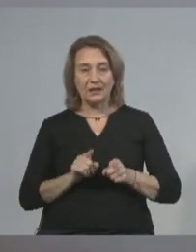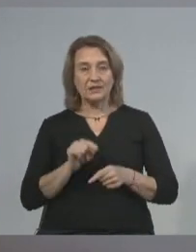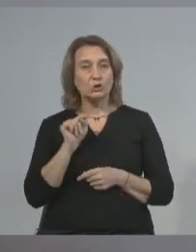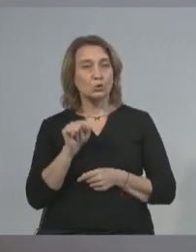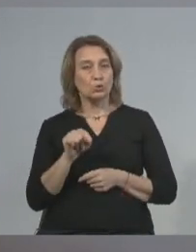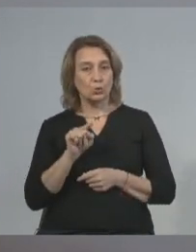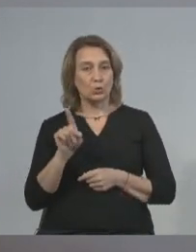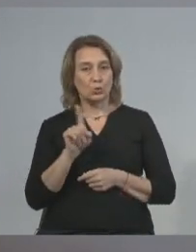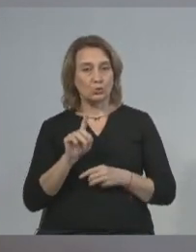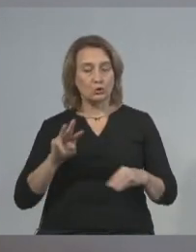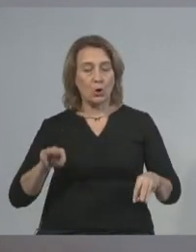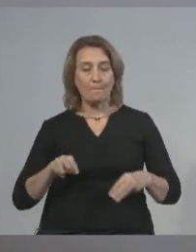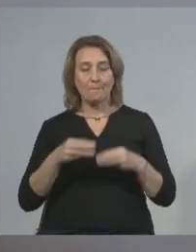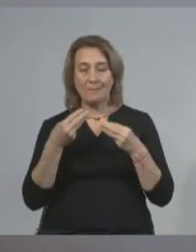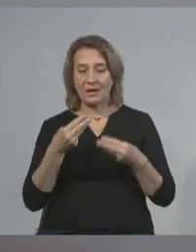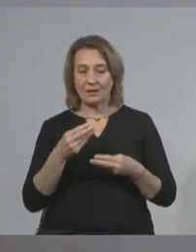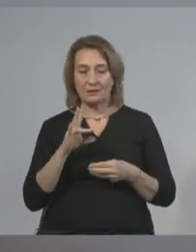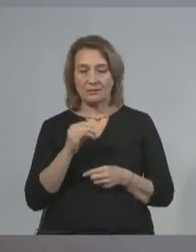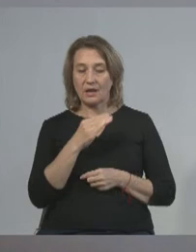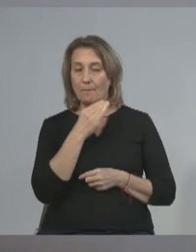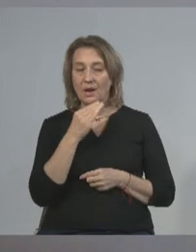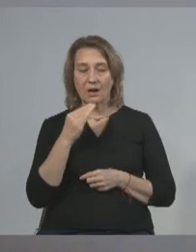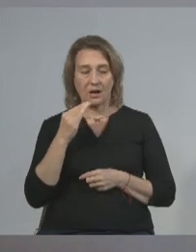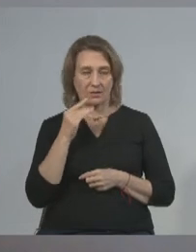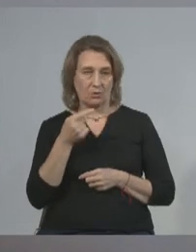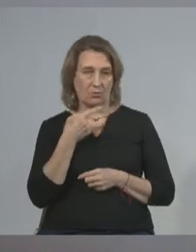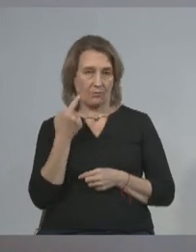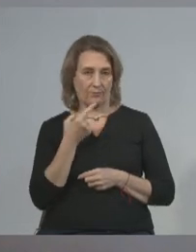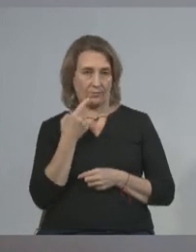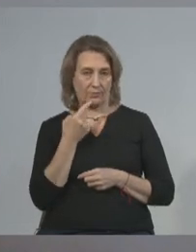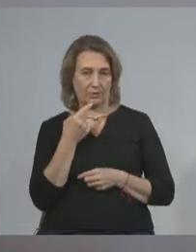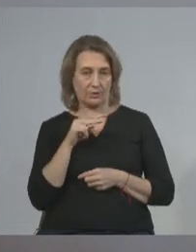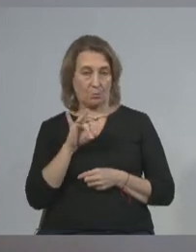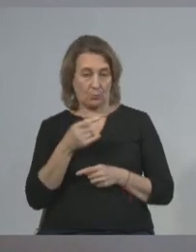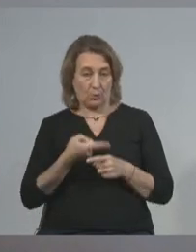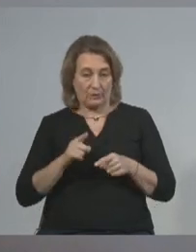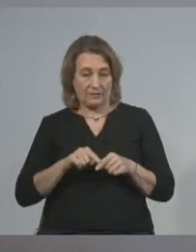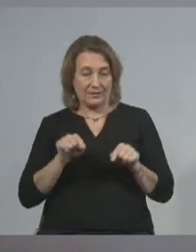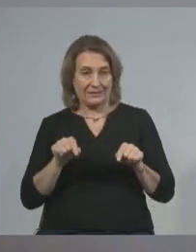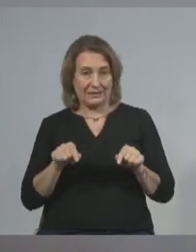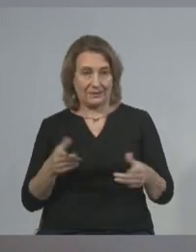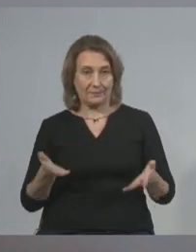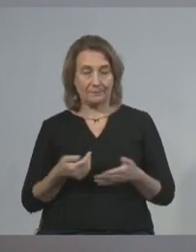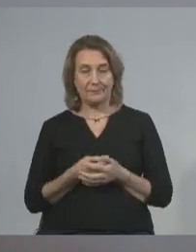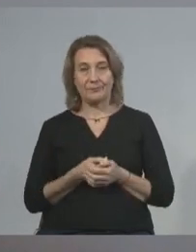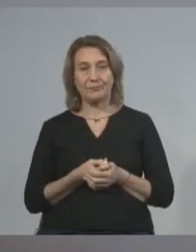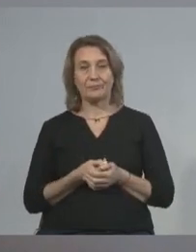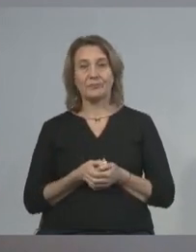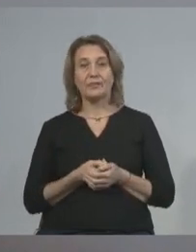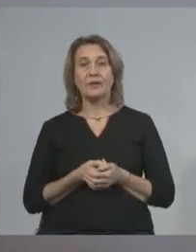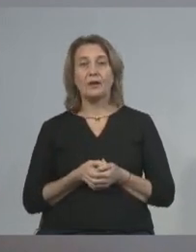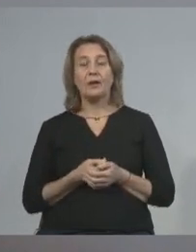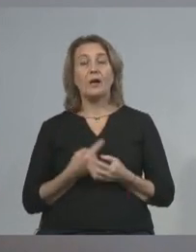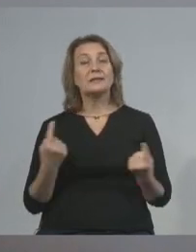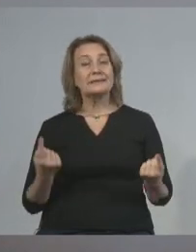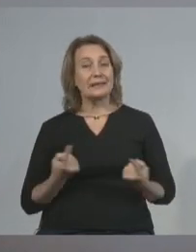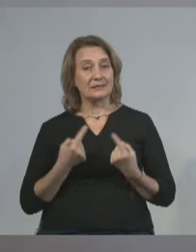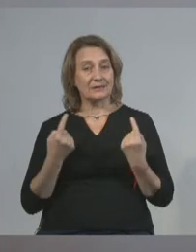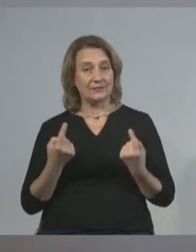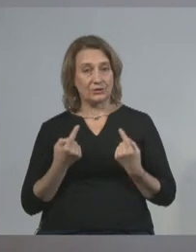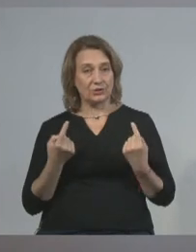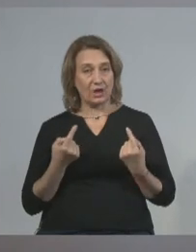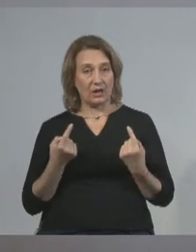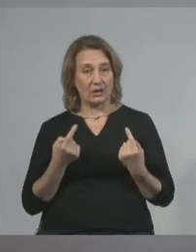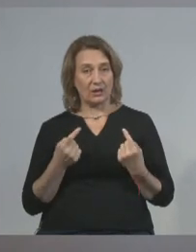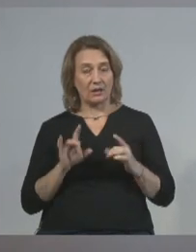of violence against women uh it's more about uh feeling crimes and accidents chronicle then open voter